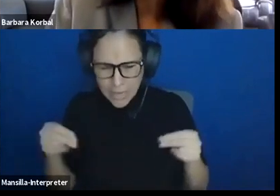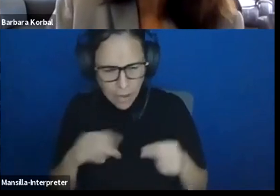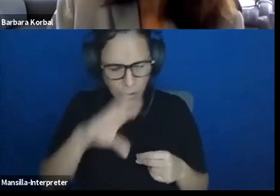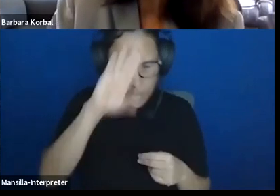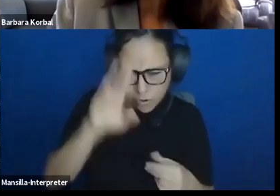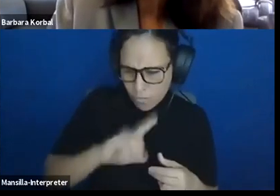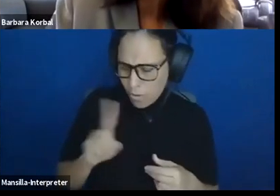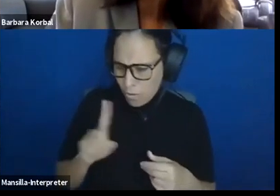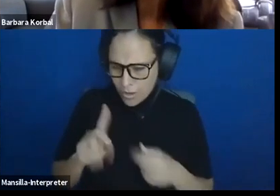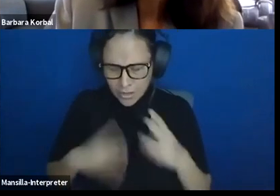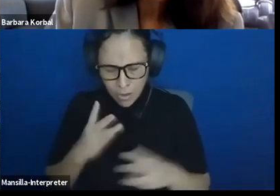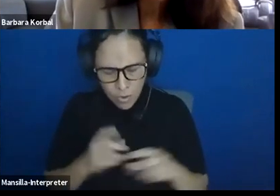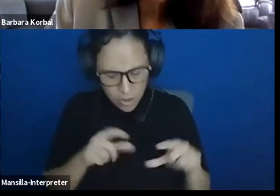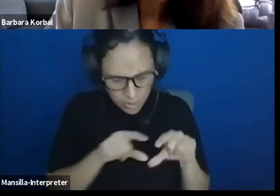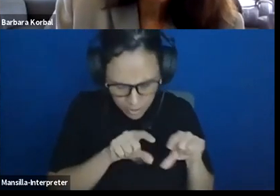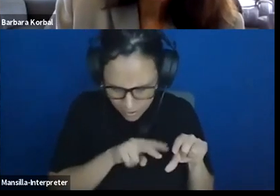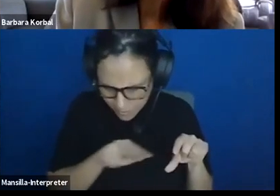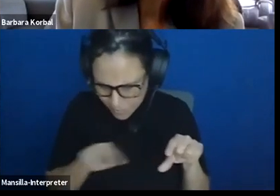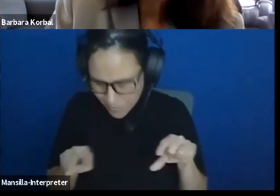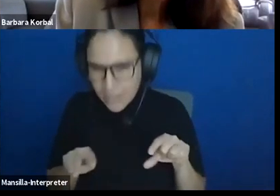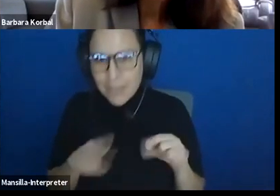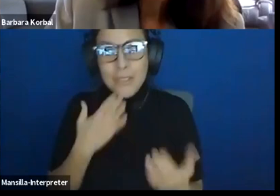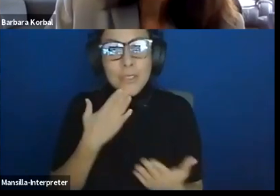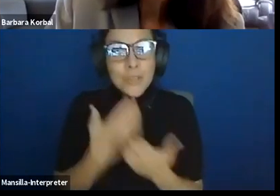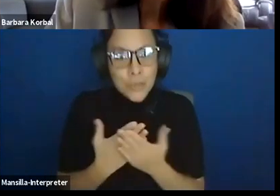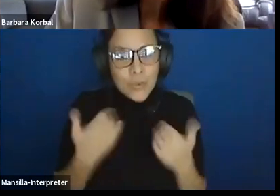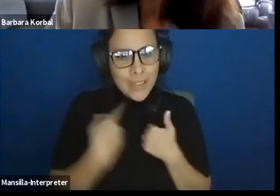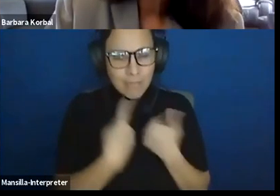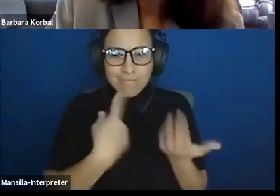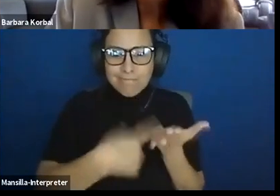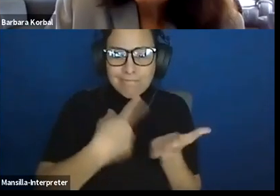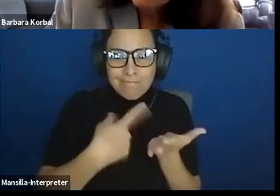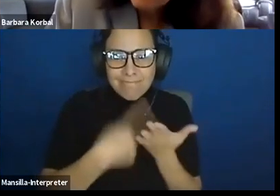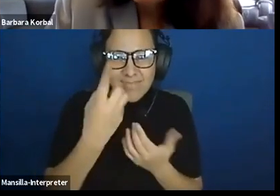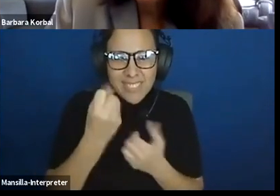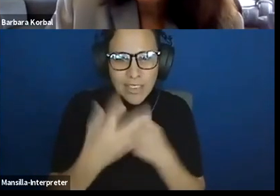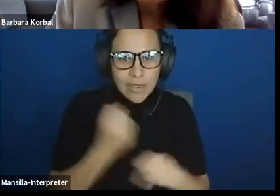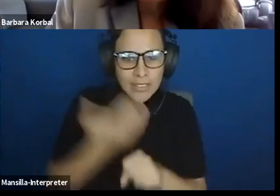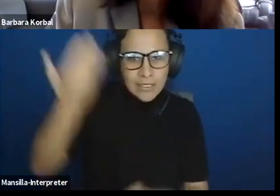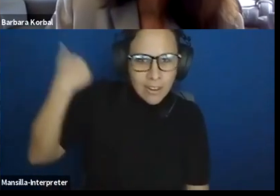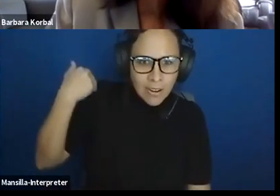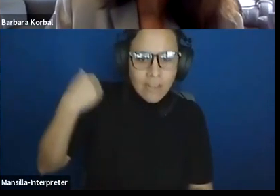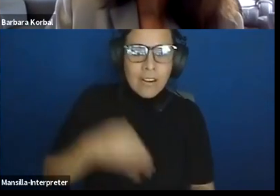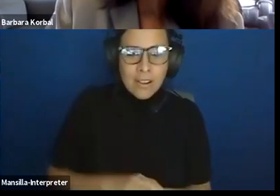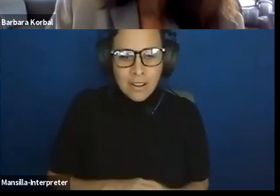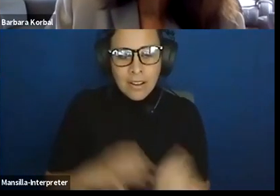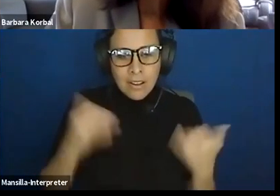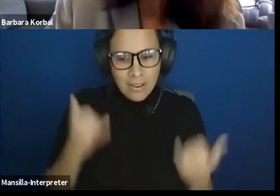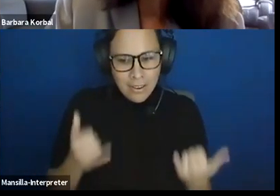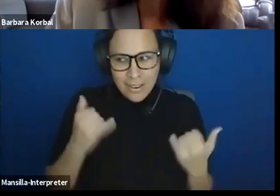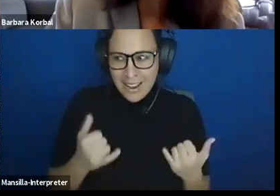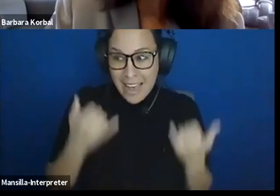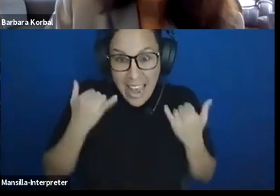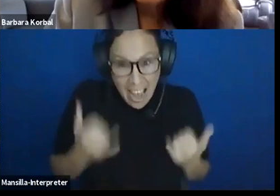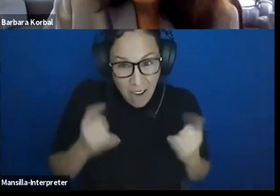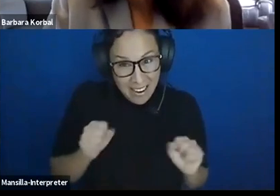And it's good. It's a good thing that we had those conversations several years ago, because I'm not sure I would be able to